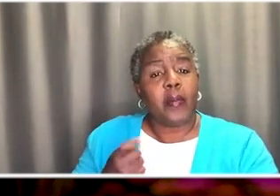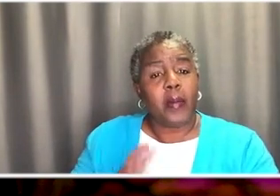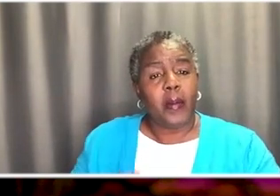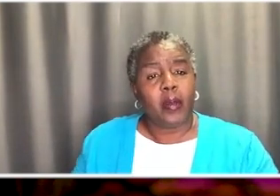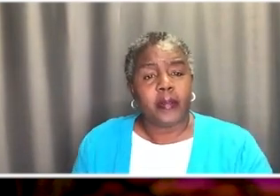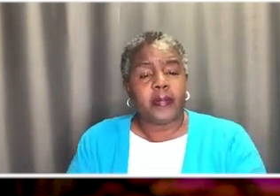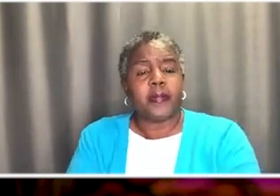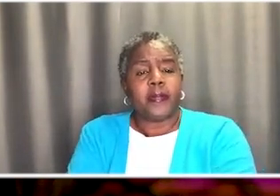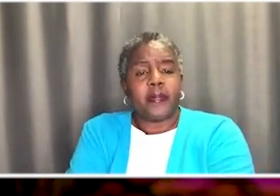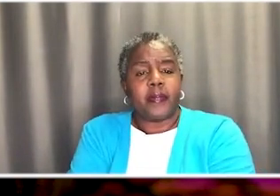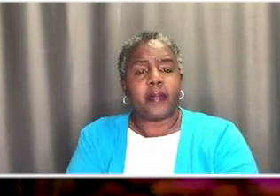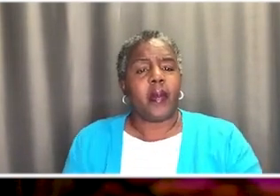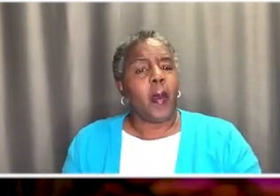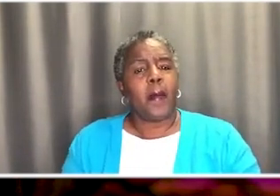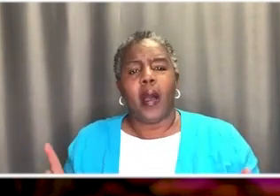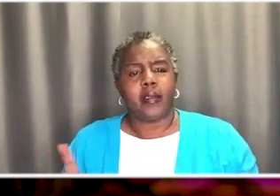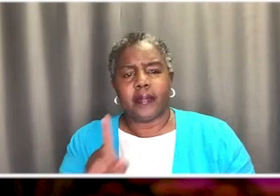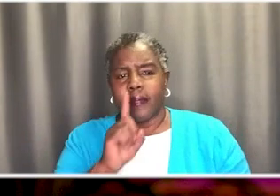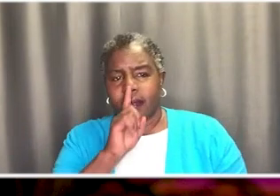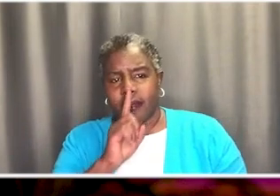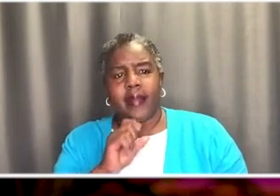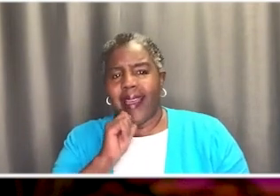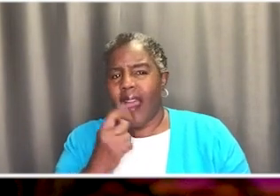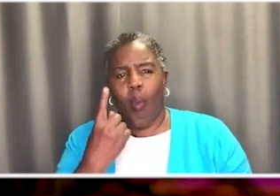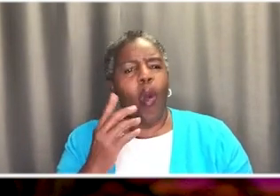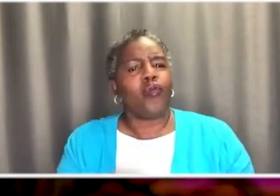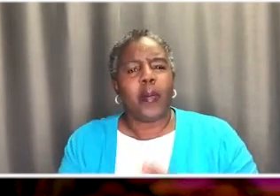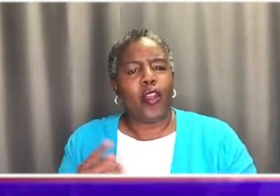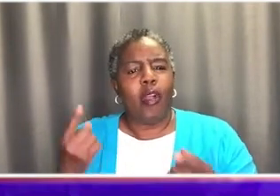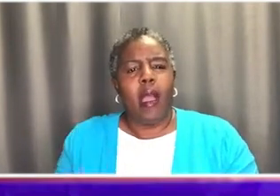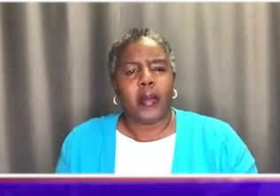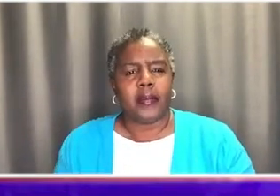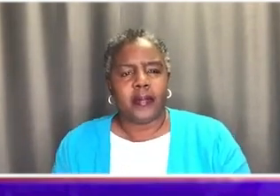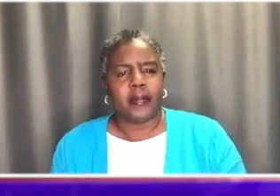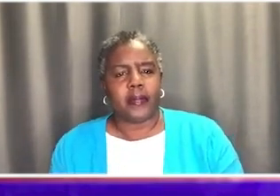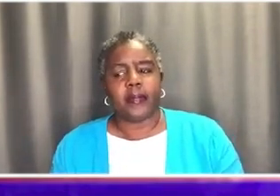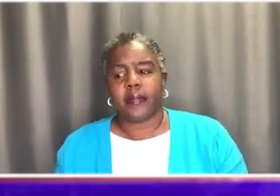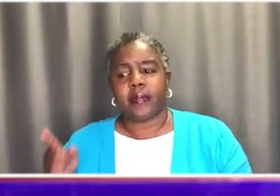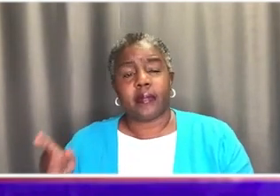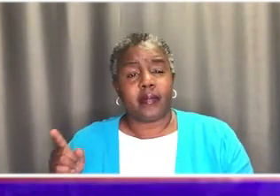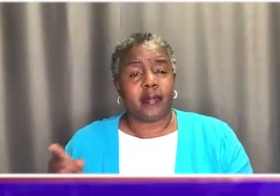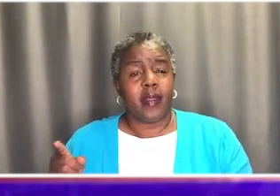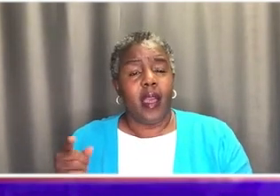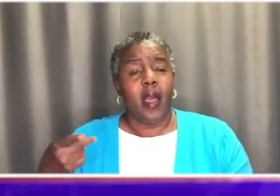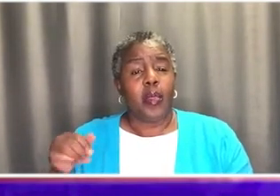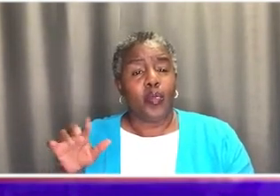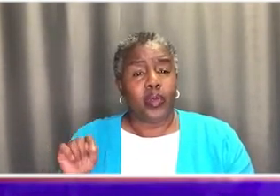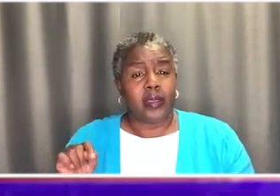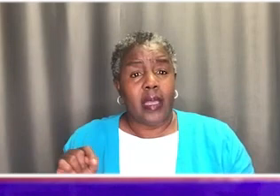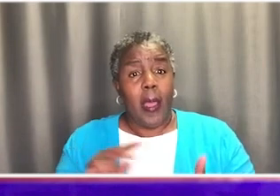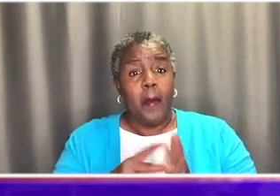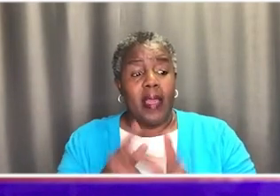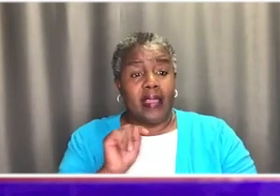people, but not one repair was done. And this caused the temple to go